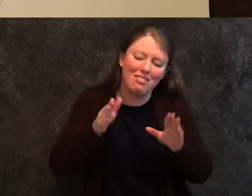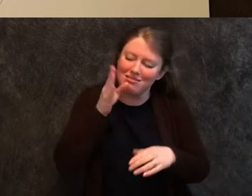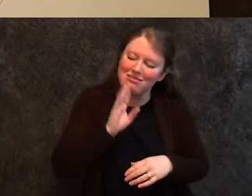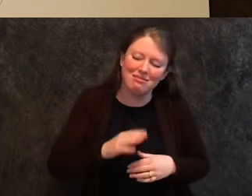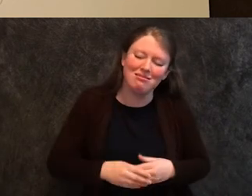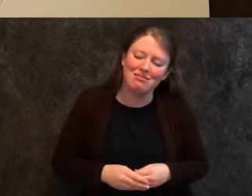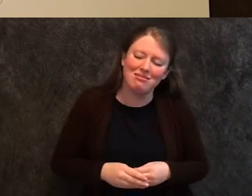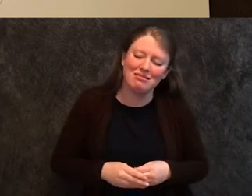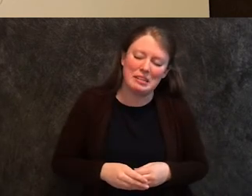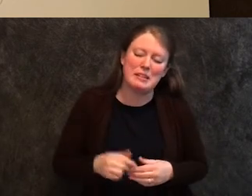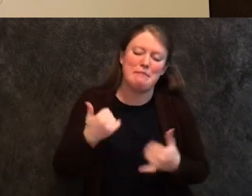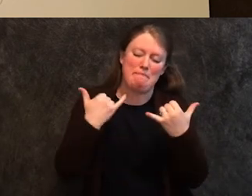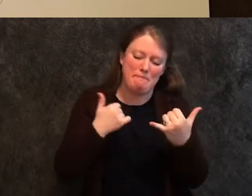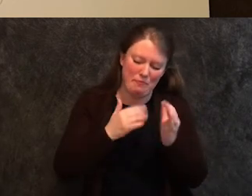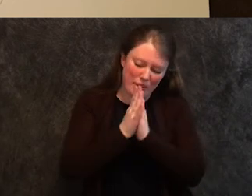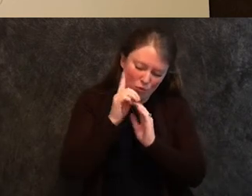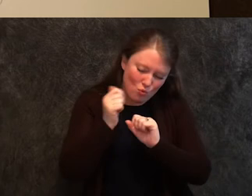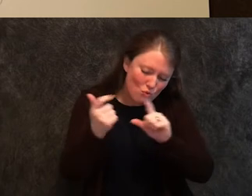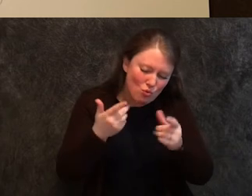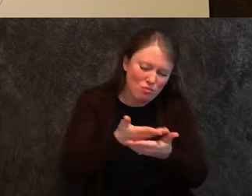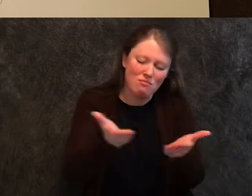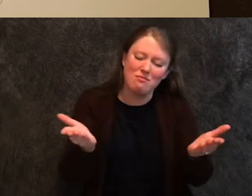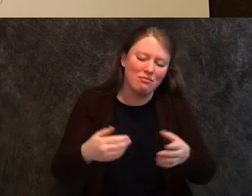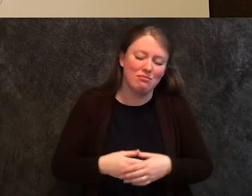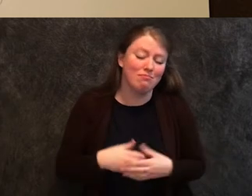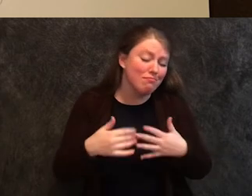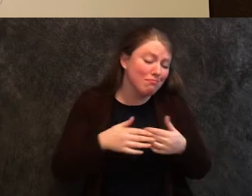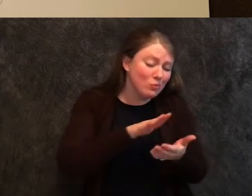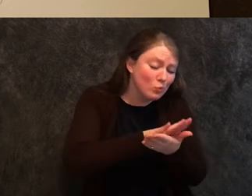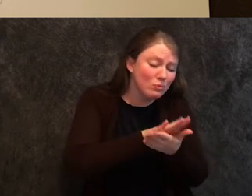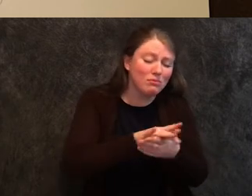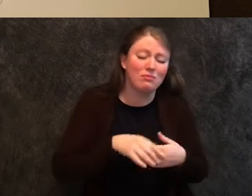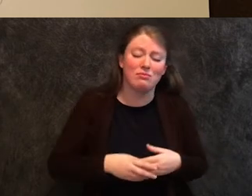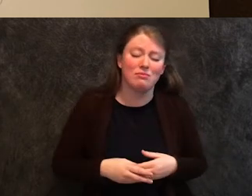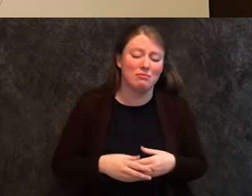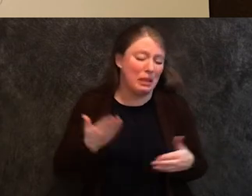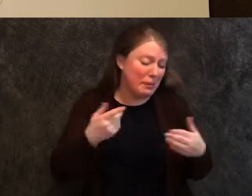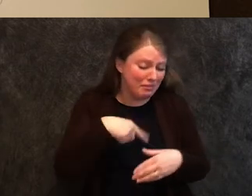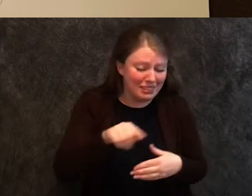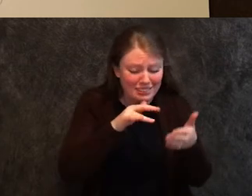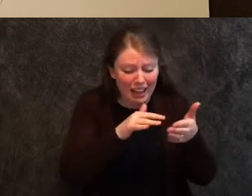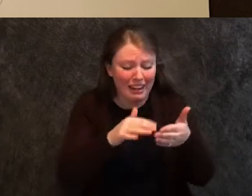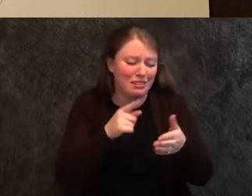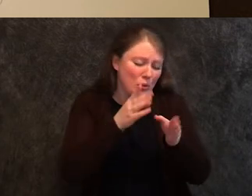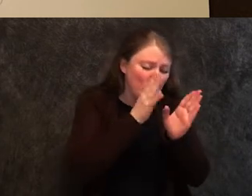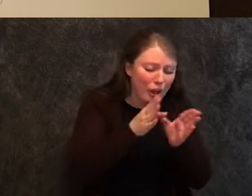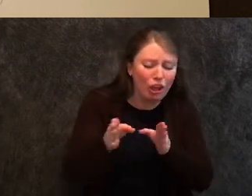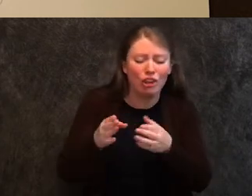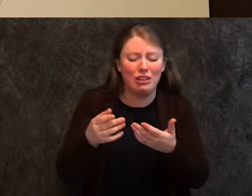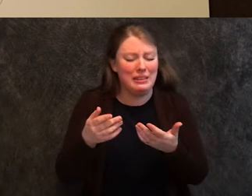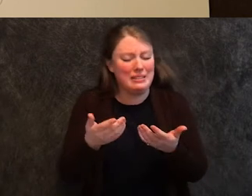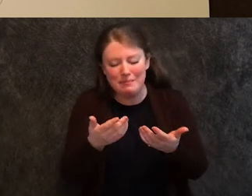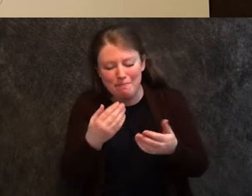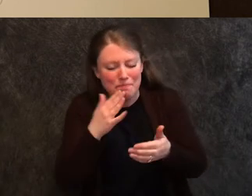I just pray for each member today, whatever they're doing, be it in school, as they study, as they prepare, as they work